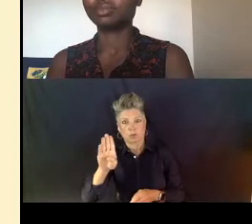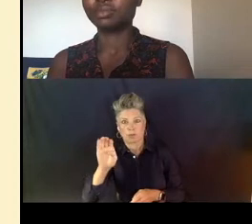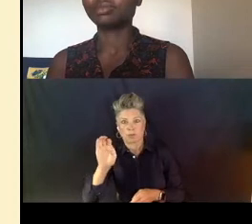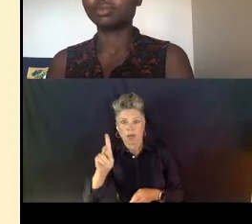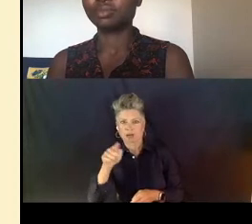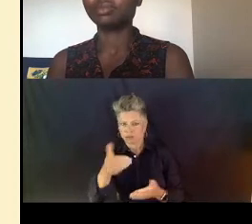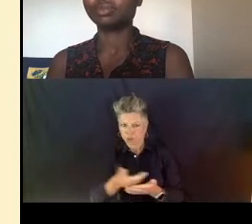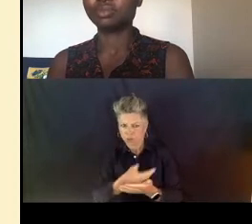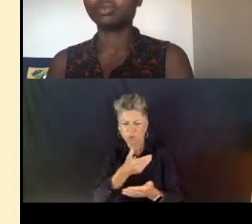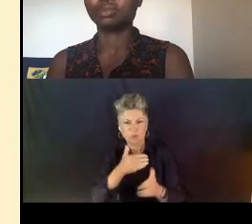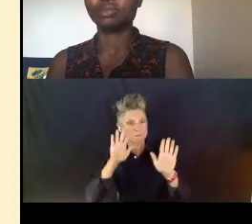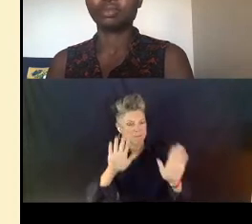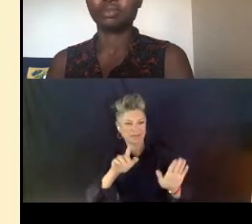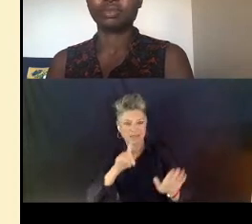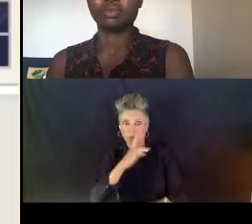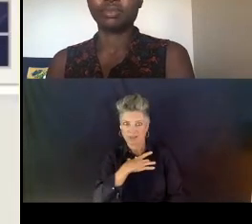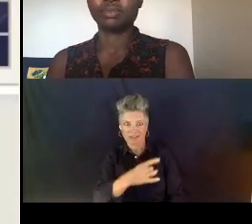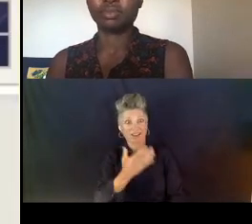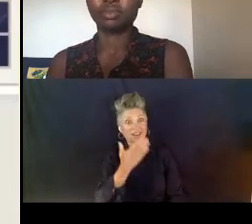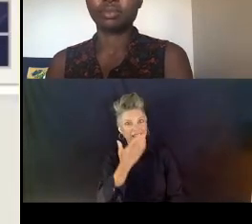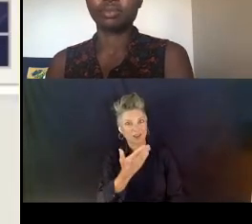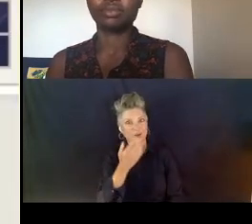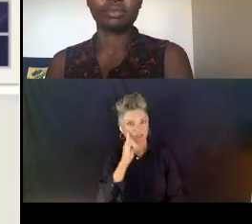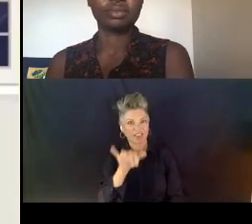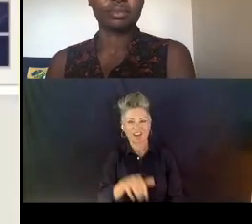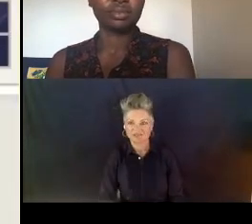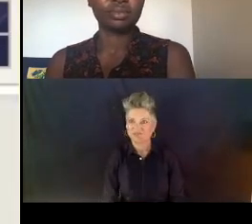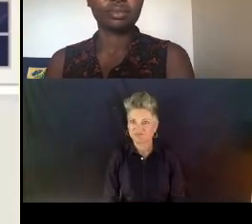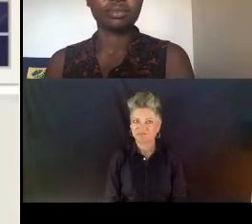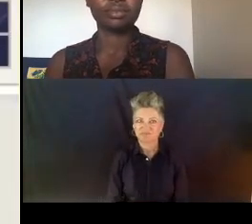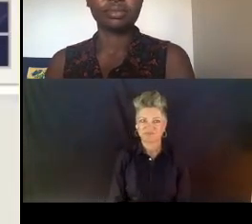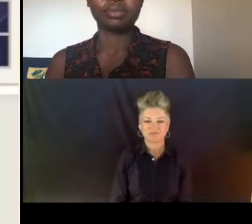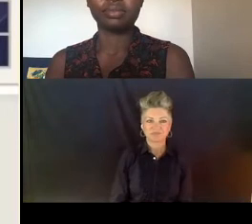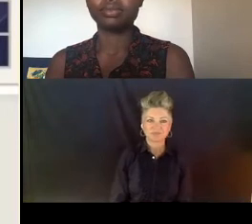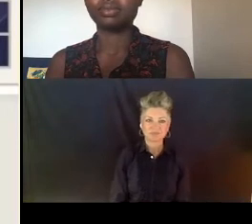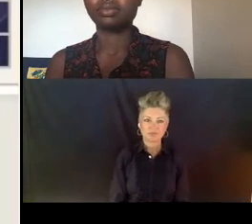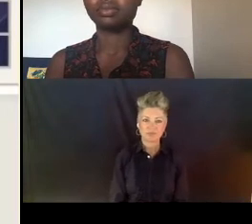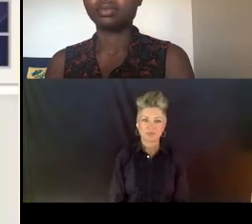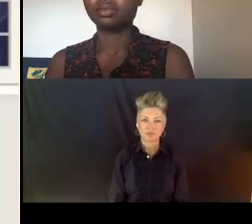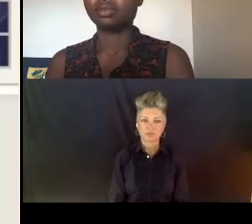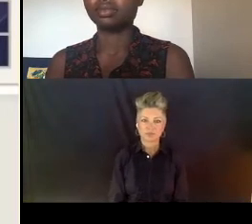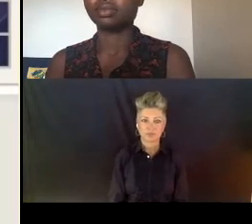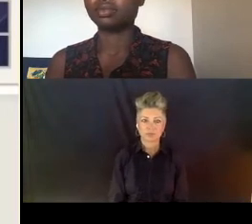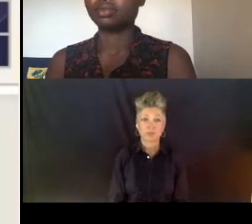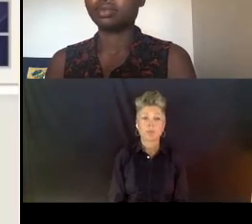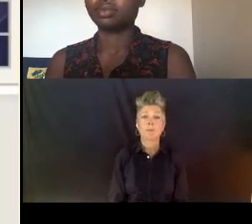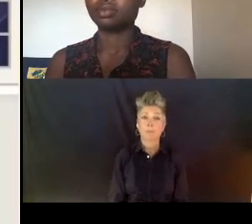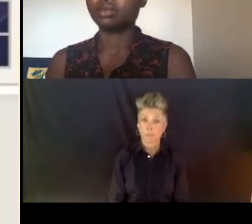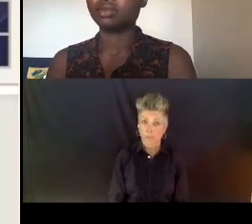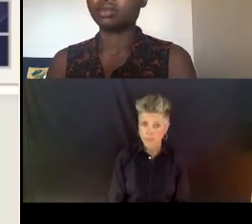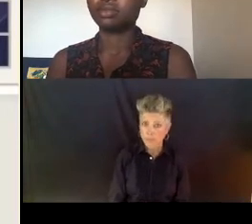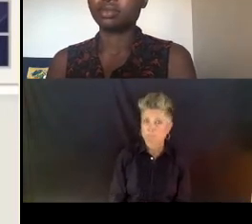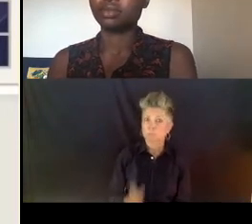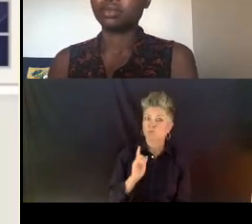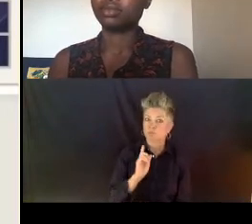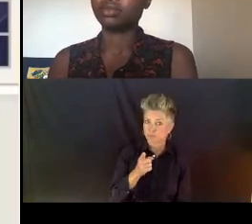like this. So thank you for starting this. And then, okay, so then this, I wanted to show you